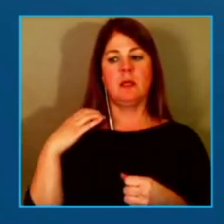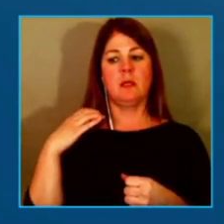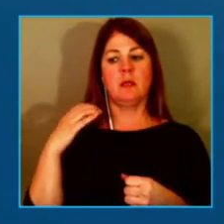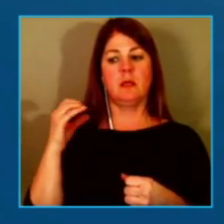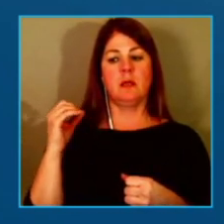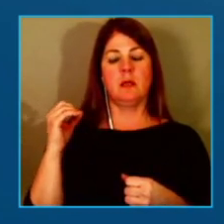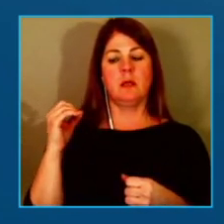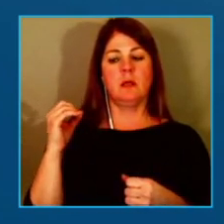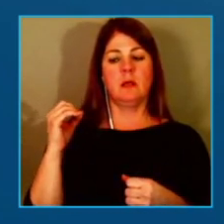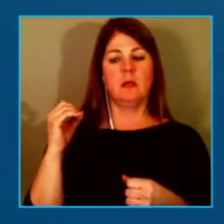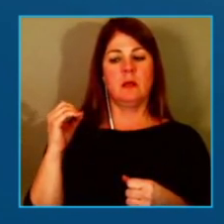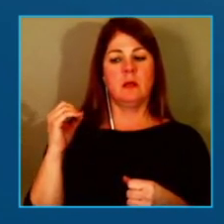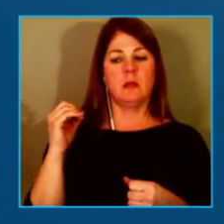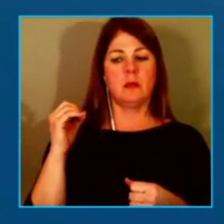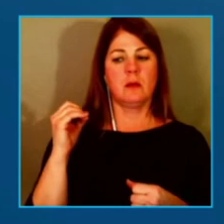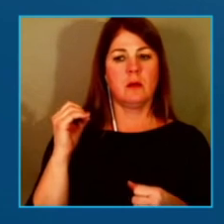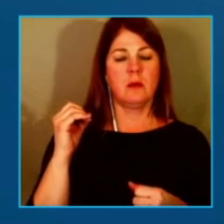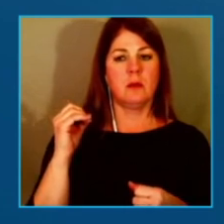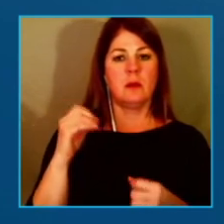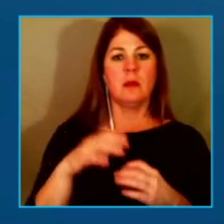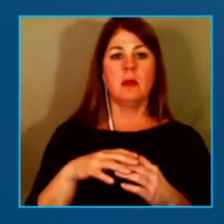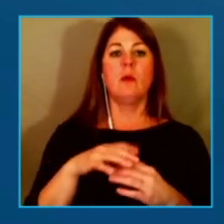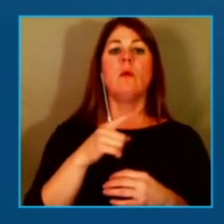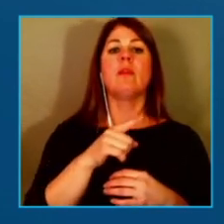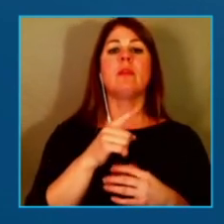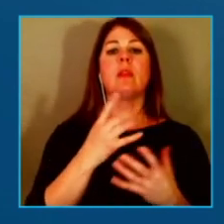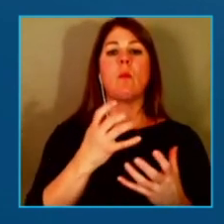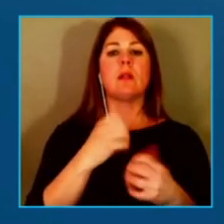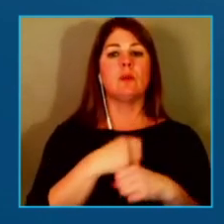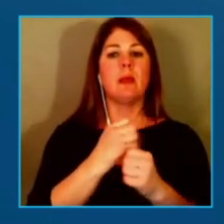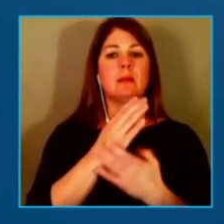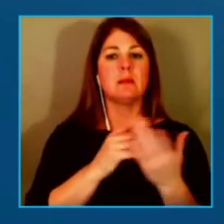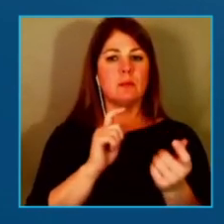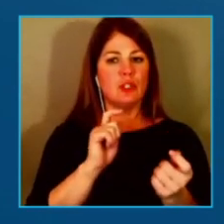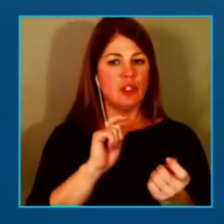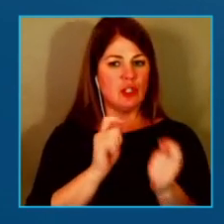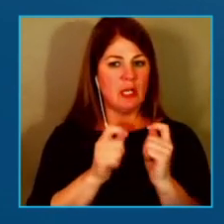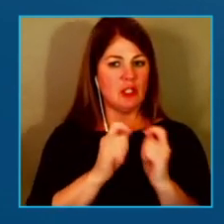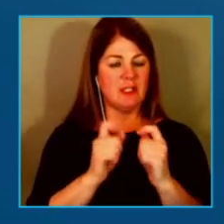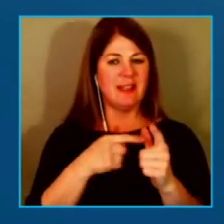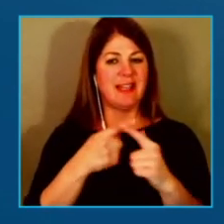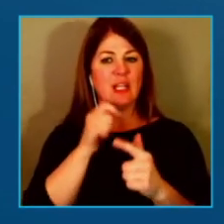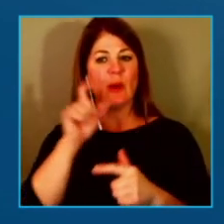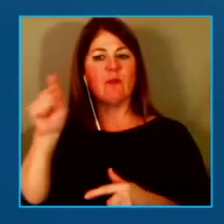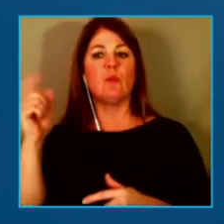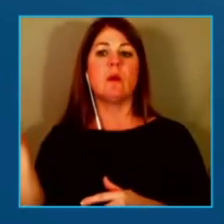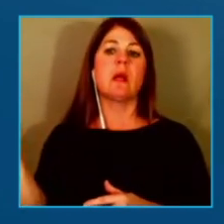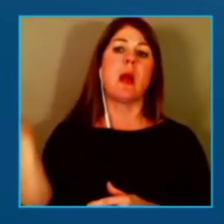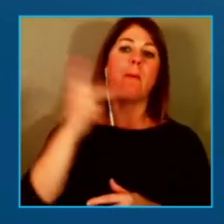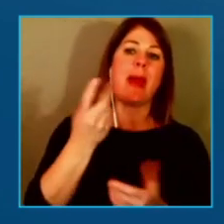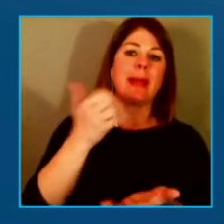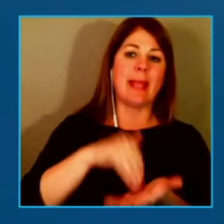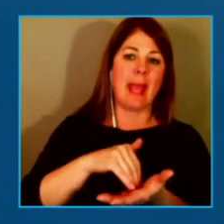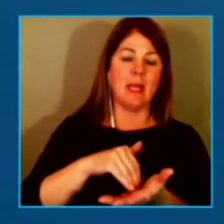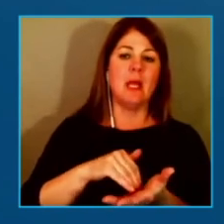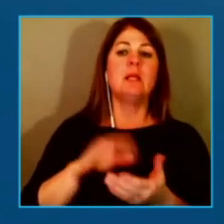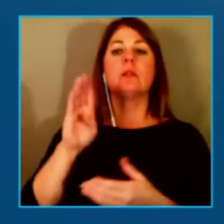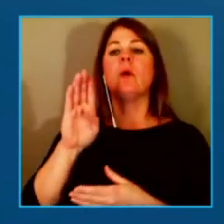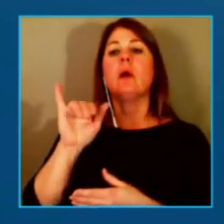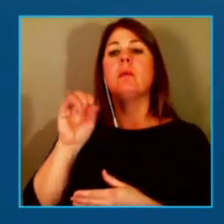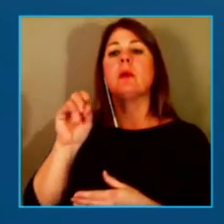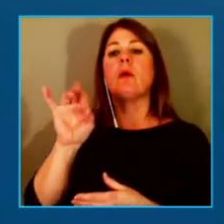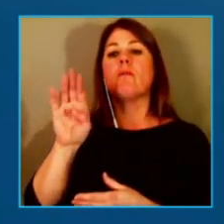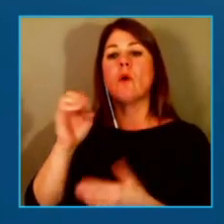committee and they decided they wanted to make some changes, they would have to come back to us again. So any substantive changes.